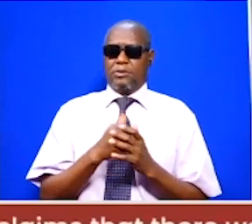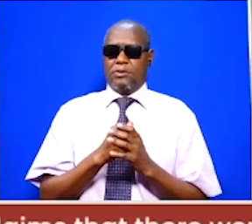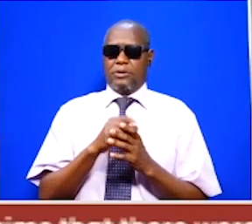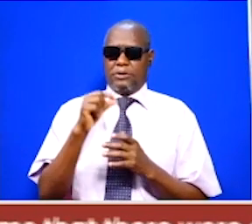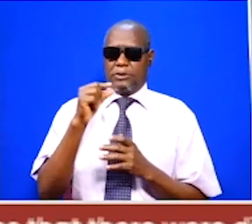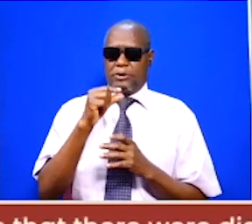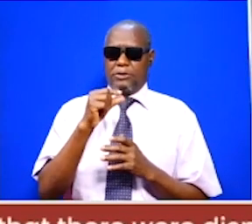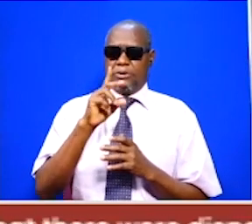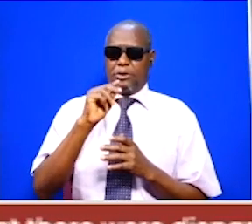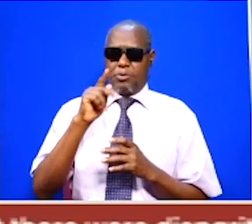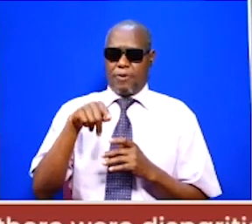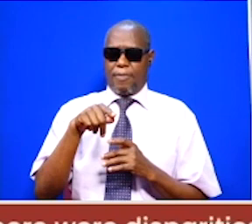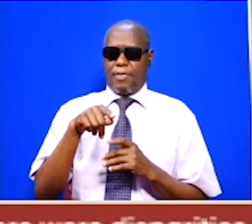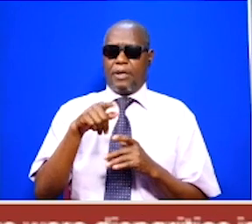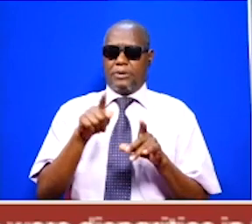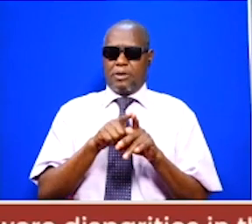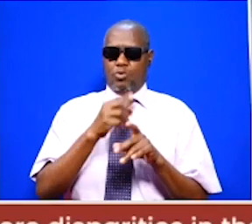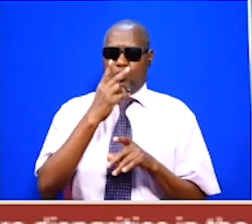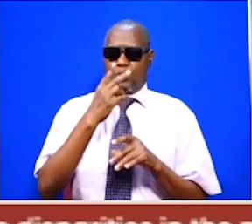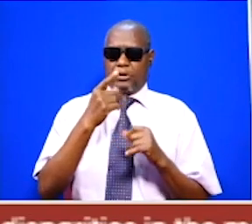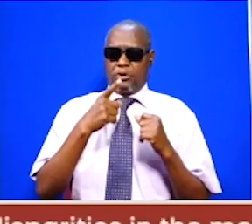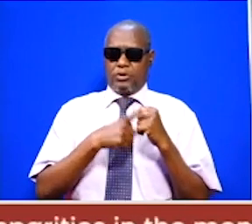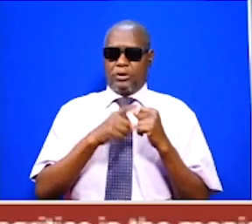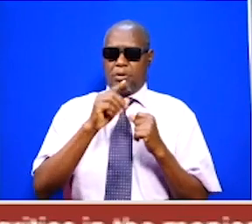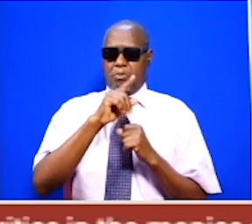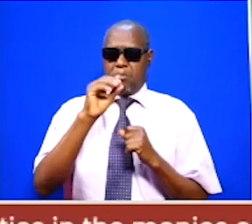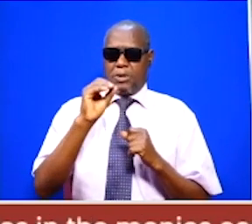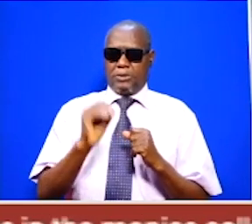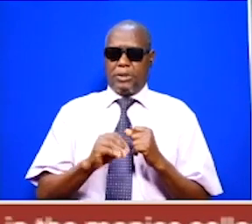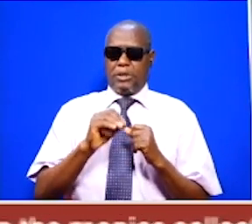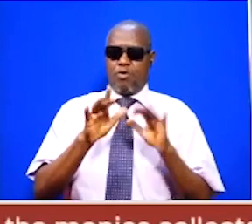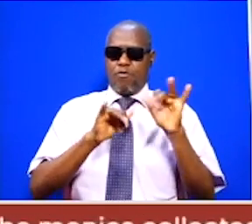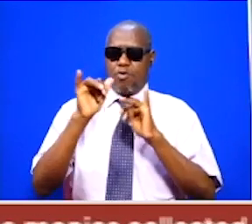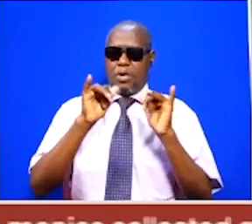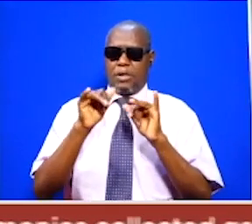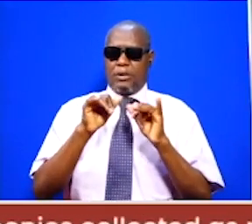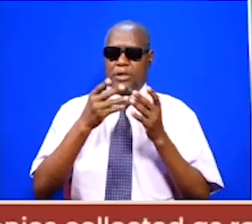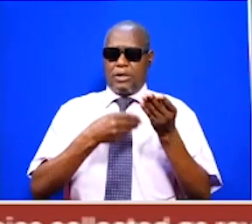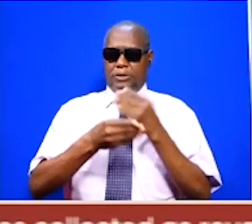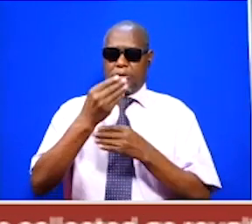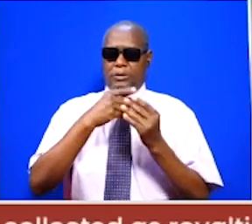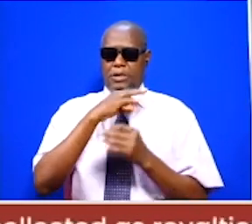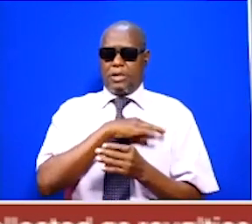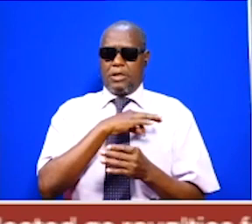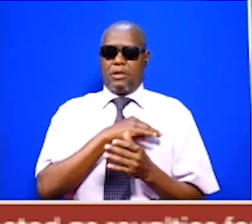GDP and accounting for 26% of its foreign exchange earnings. But more